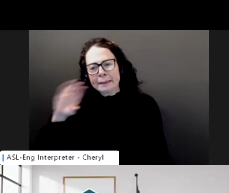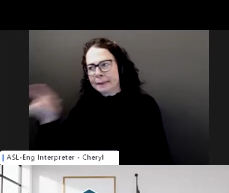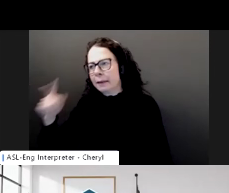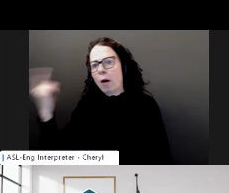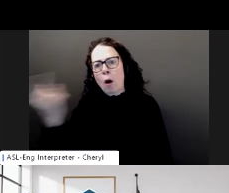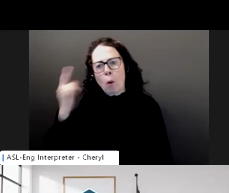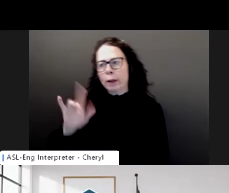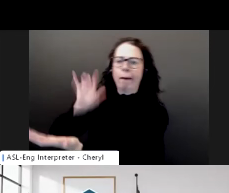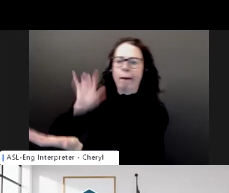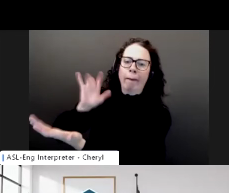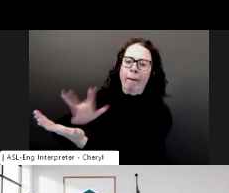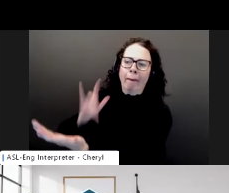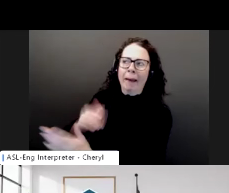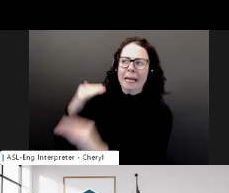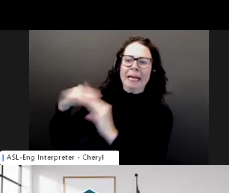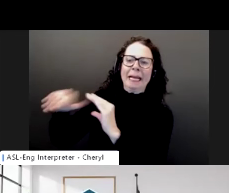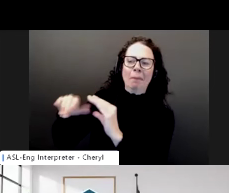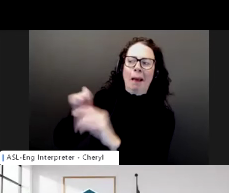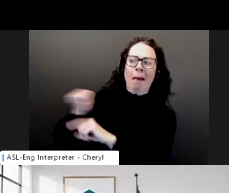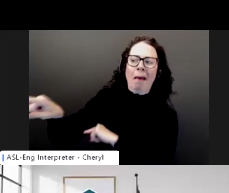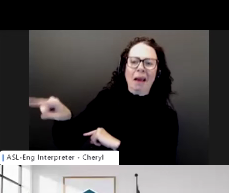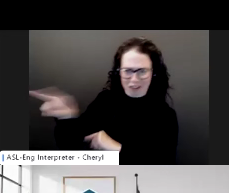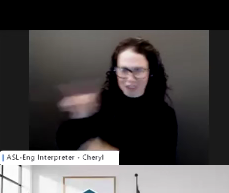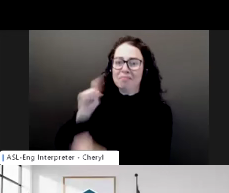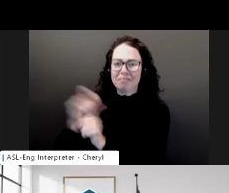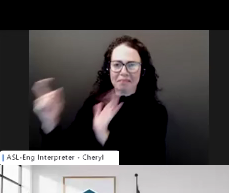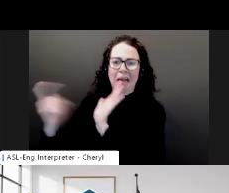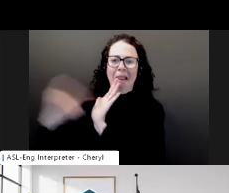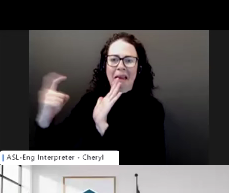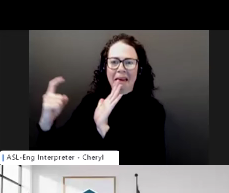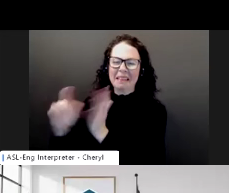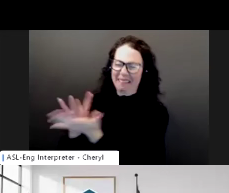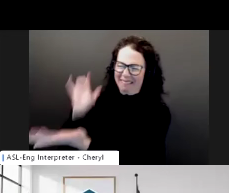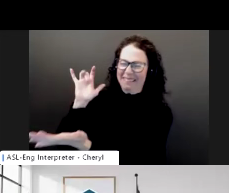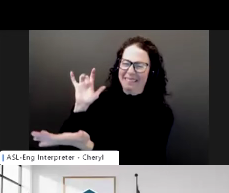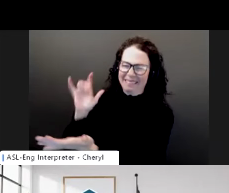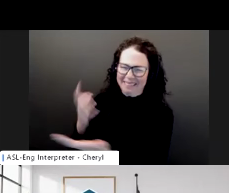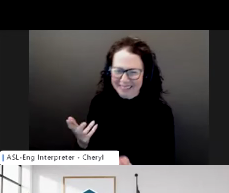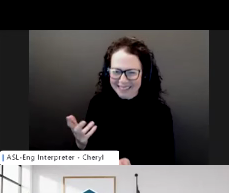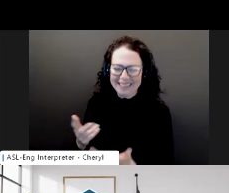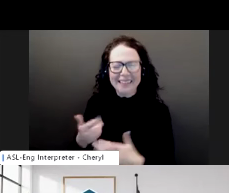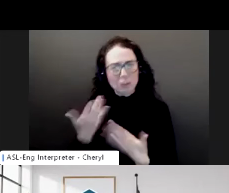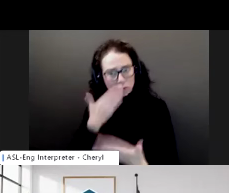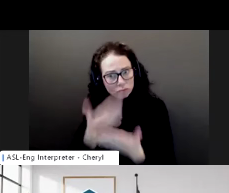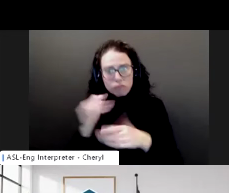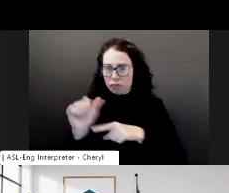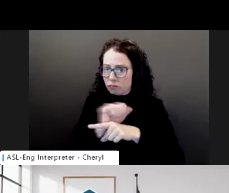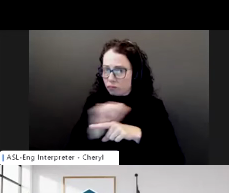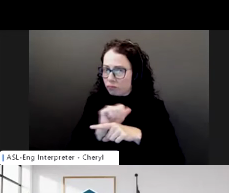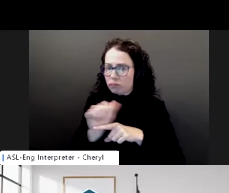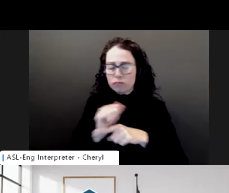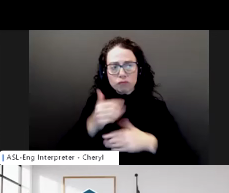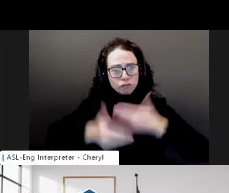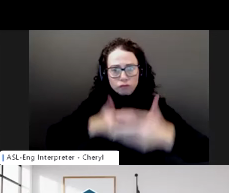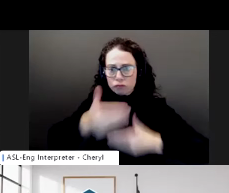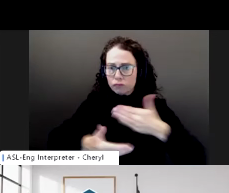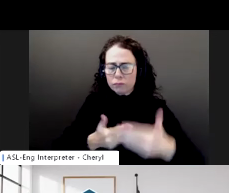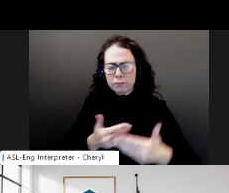feel free, jump in, join this course, because I think you'll find it really interesting and really effective. To do